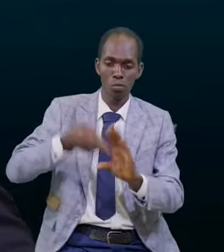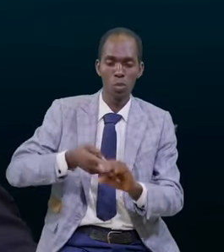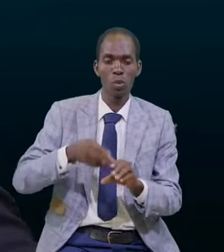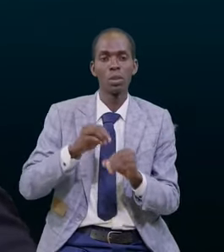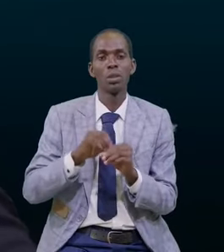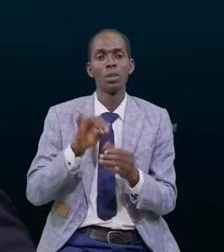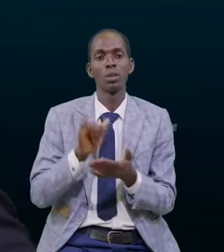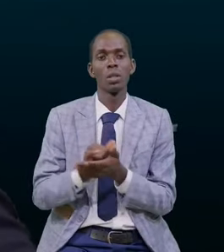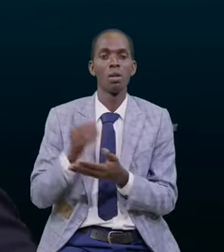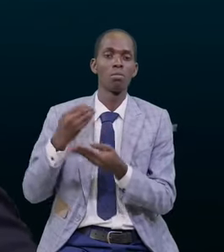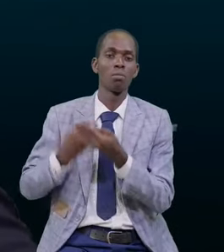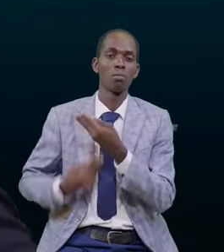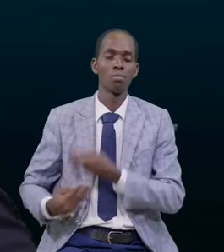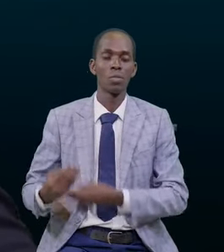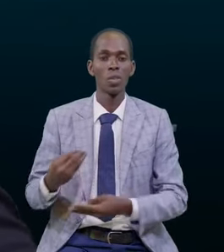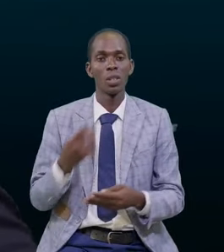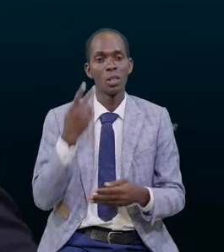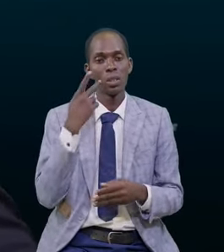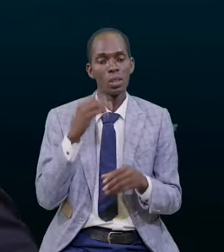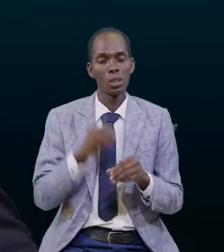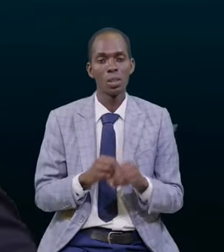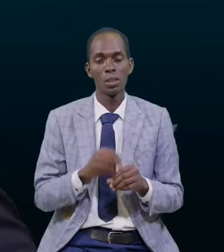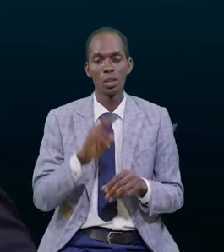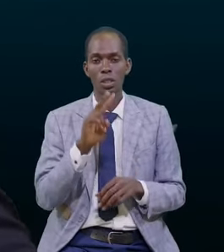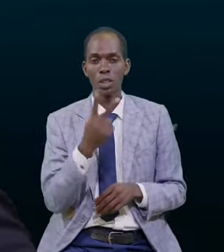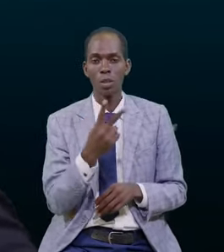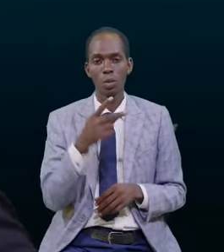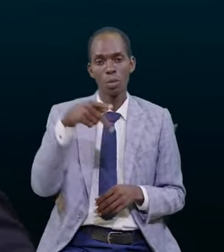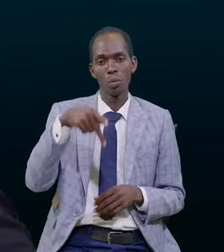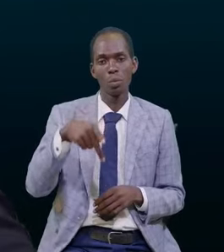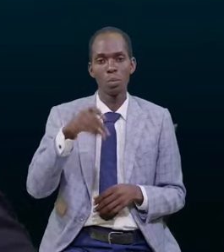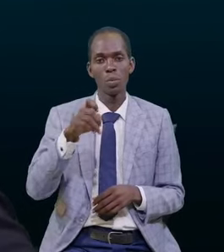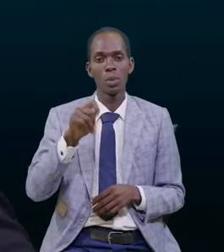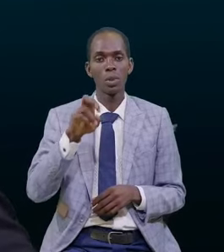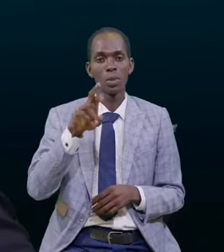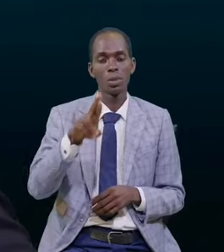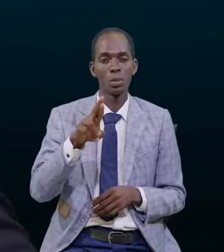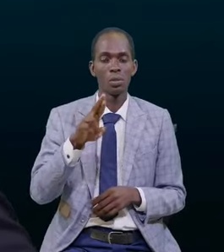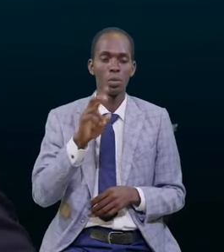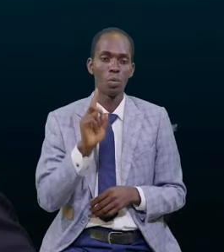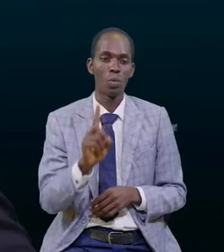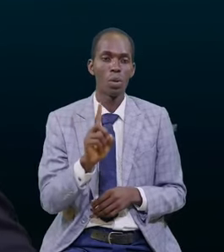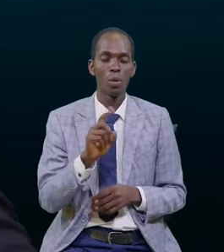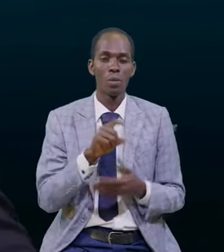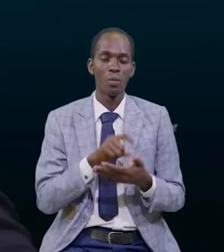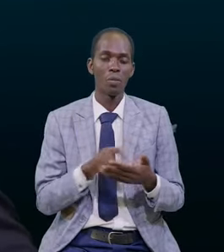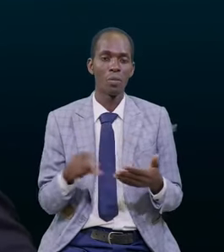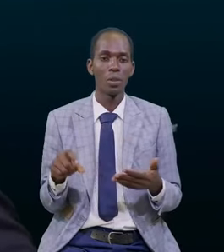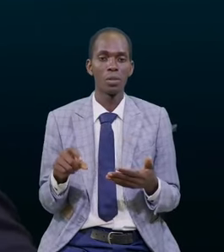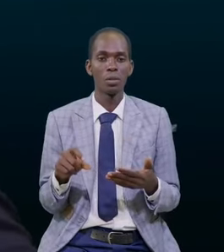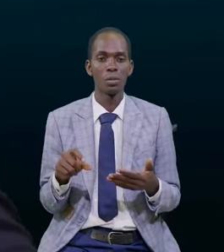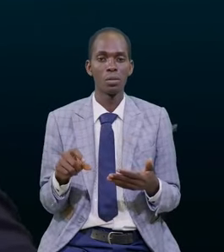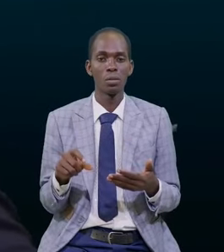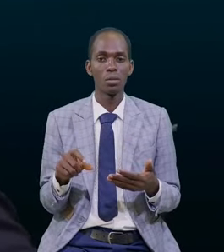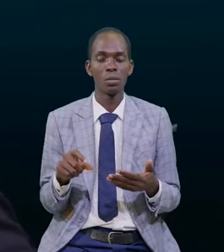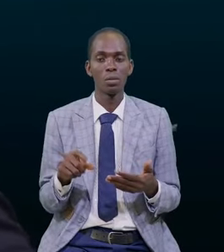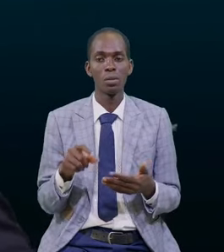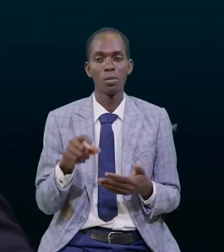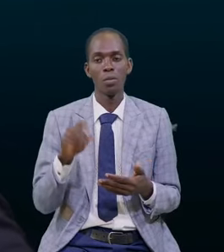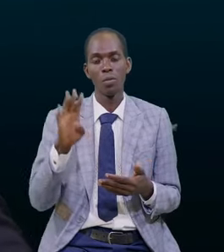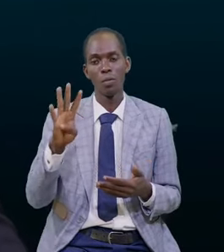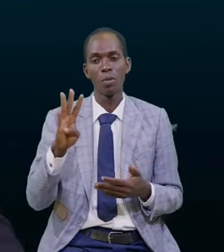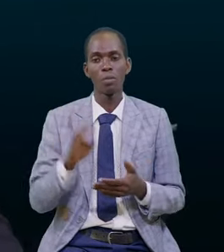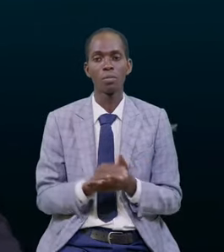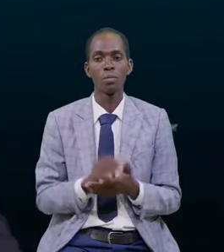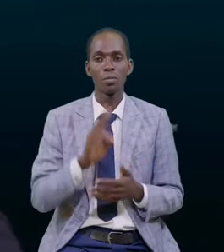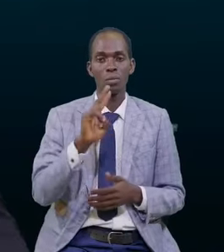we are told in 2 Peter chapter 1 2 Peter chapter 1 and I'm reading here from verse from verse 4 2